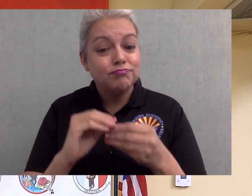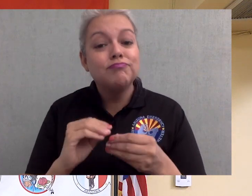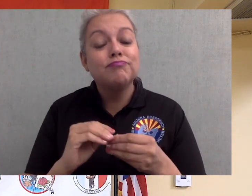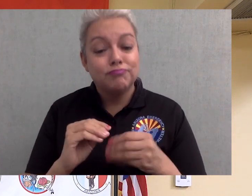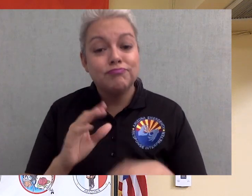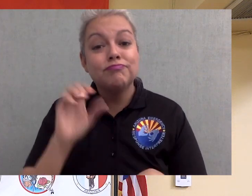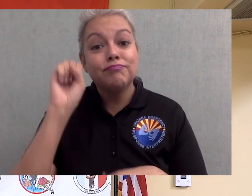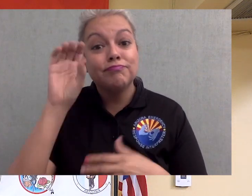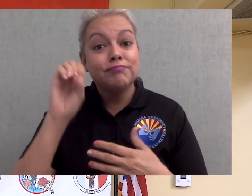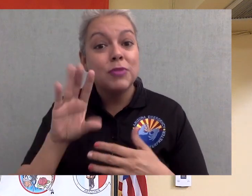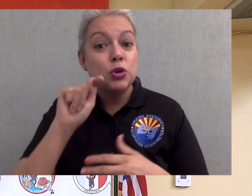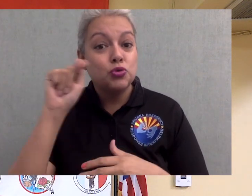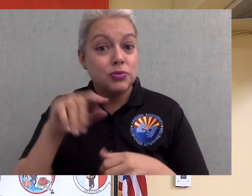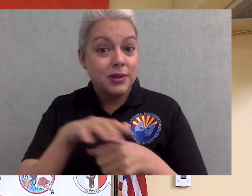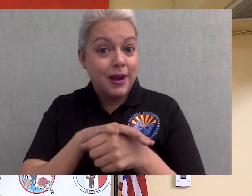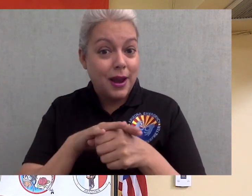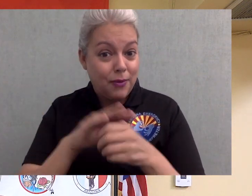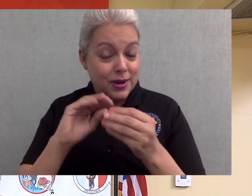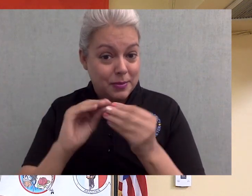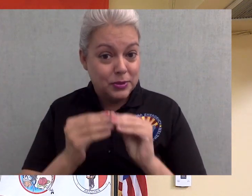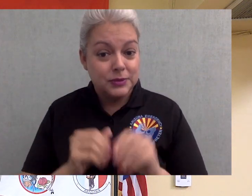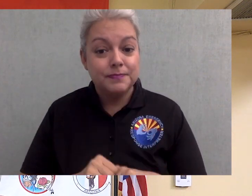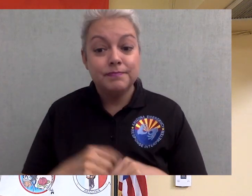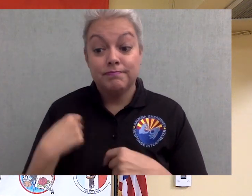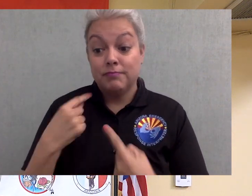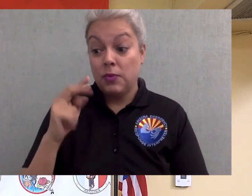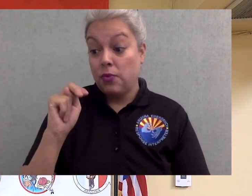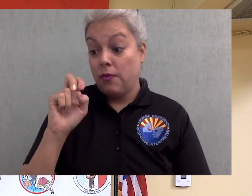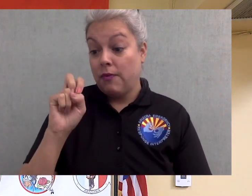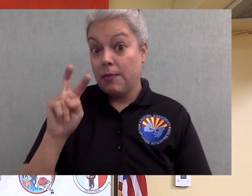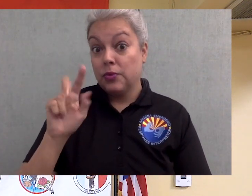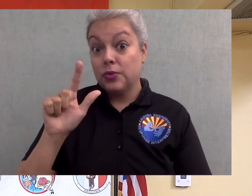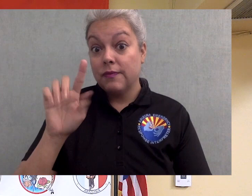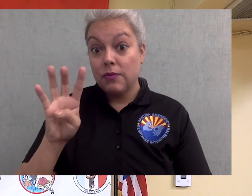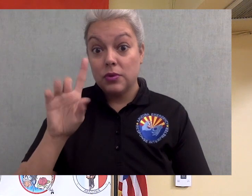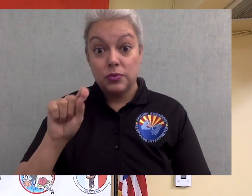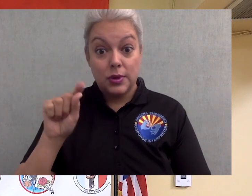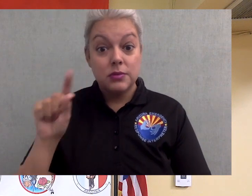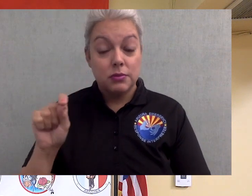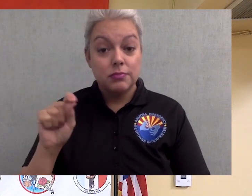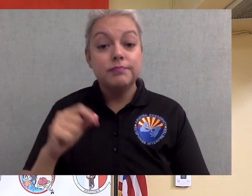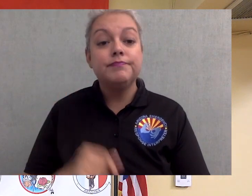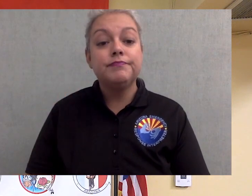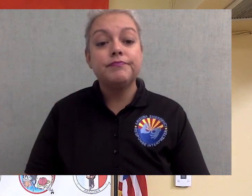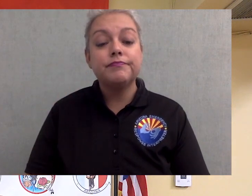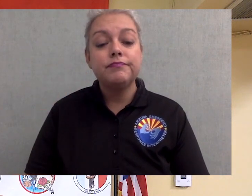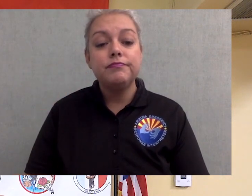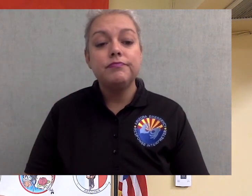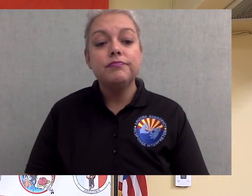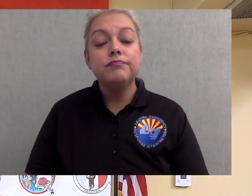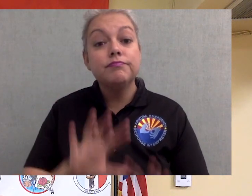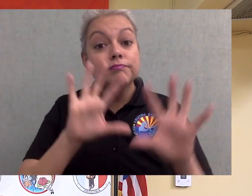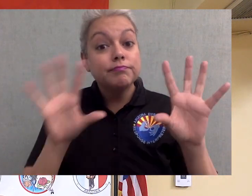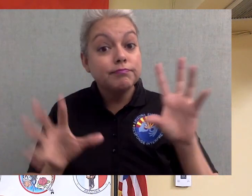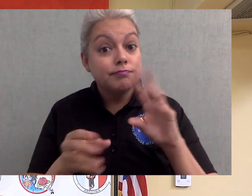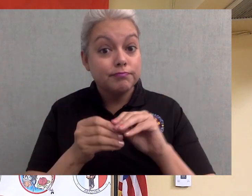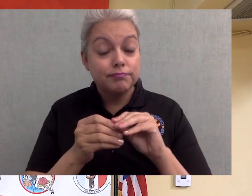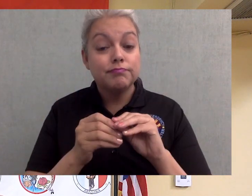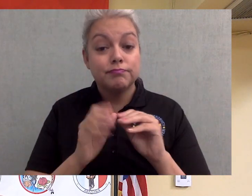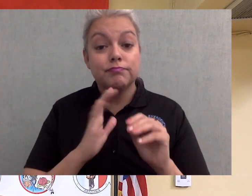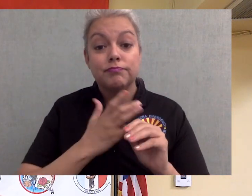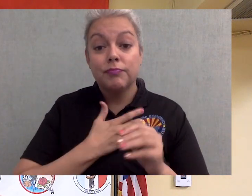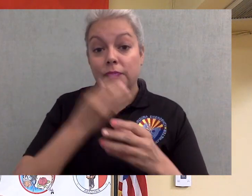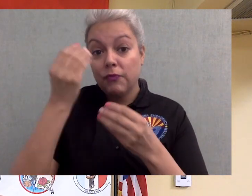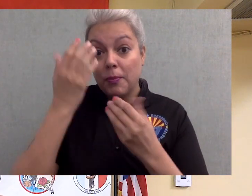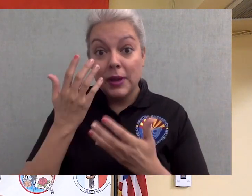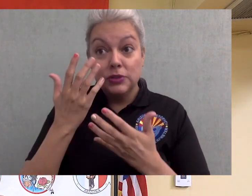Tucson area. As of November 24th, 2020, we have from all sources in our area here,